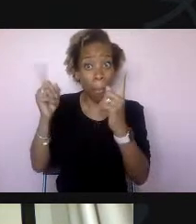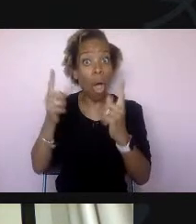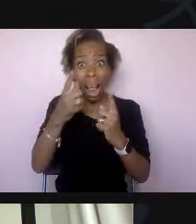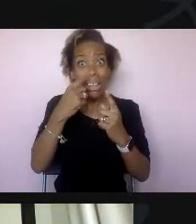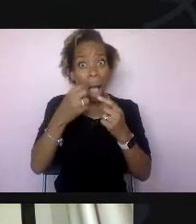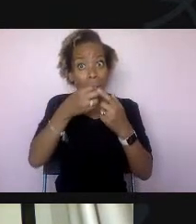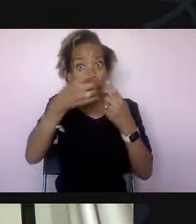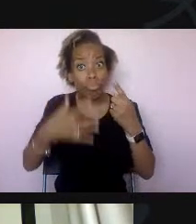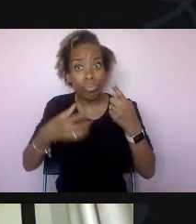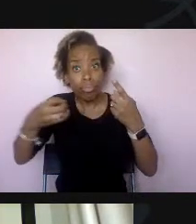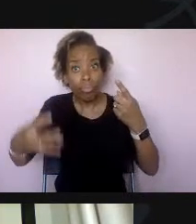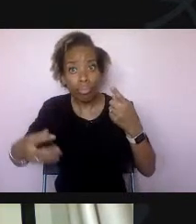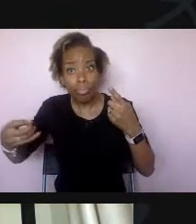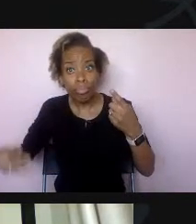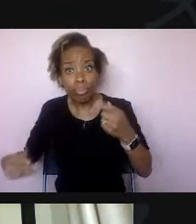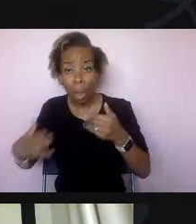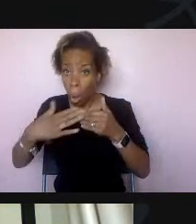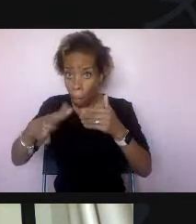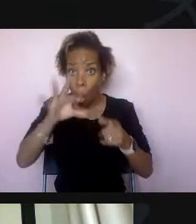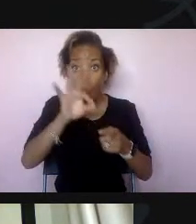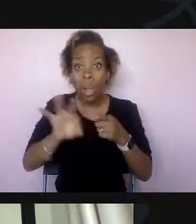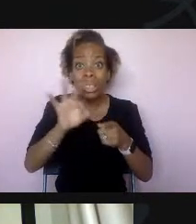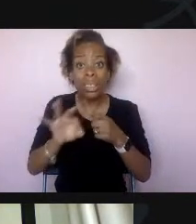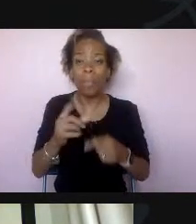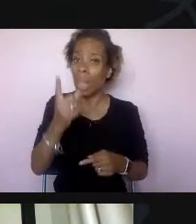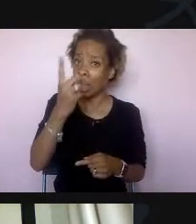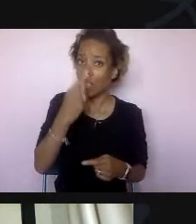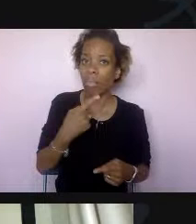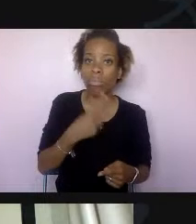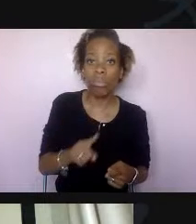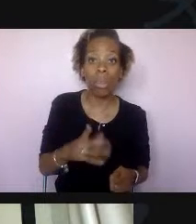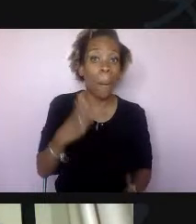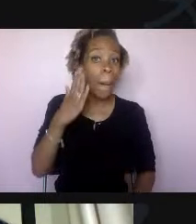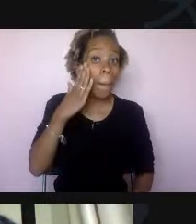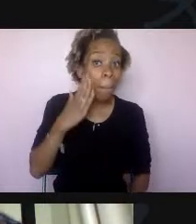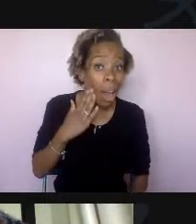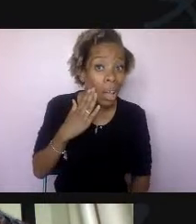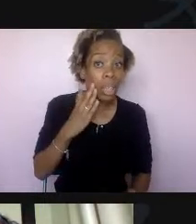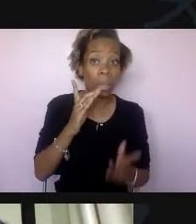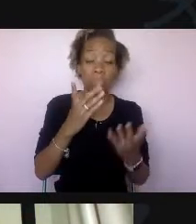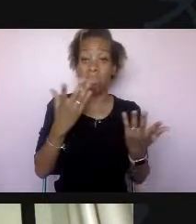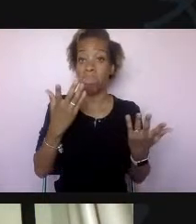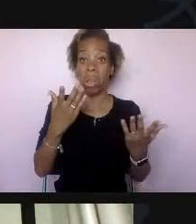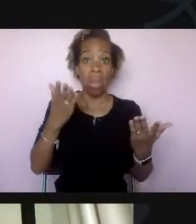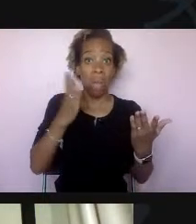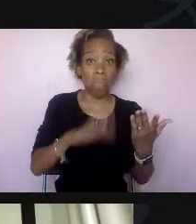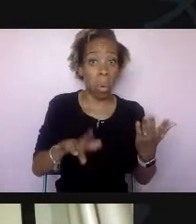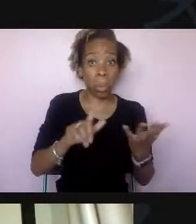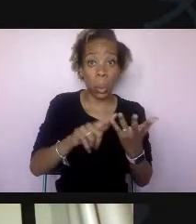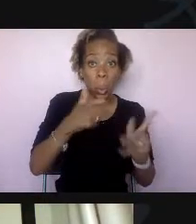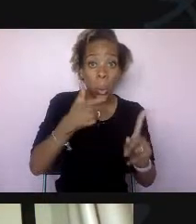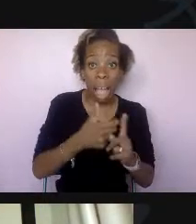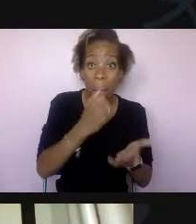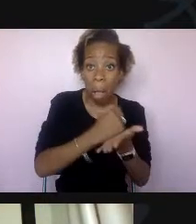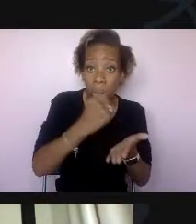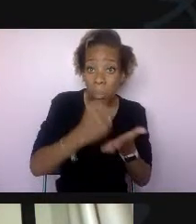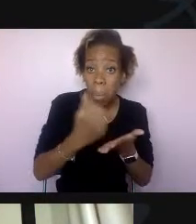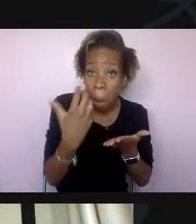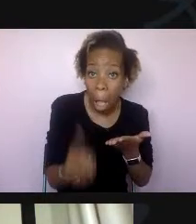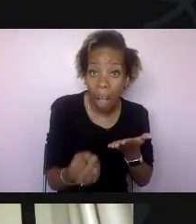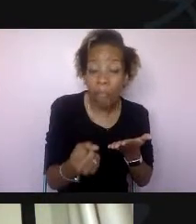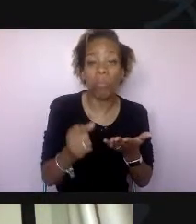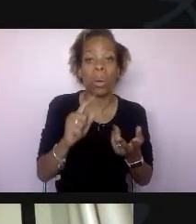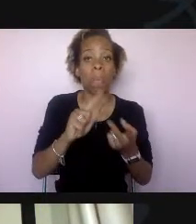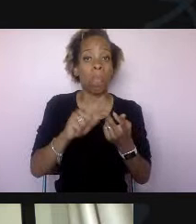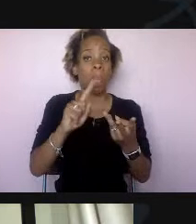detail. They'll be able to tell you whether or not somebody is black and a UK passport holder, or whether or